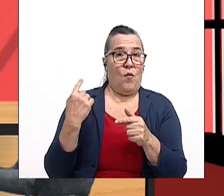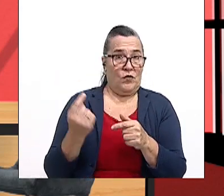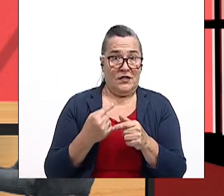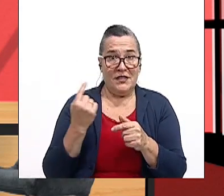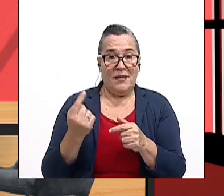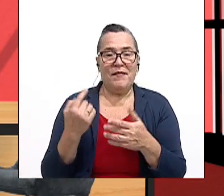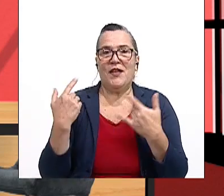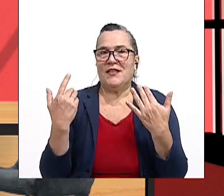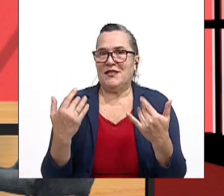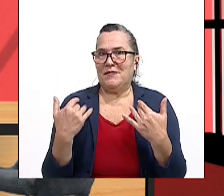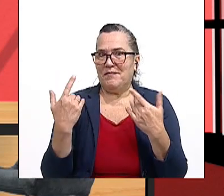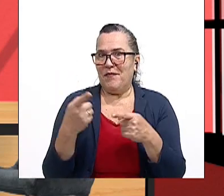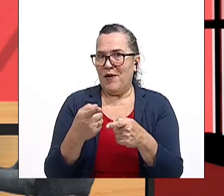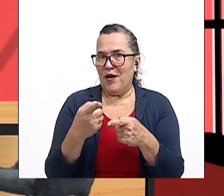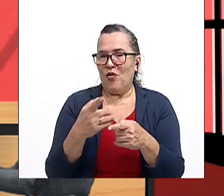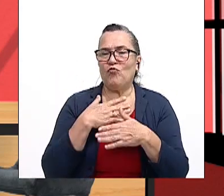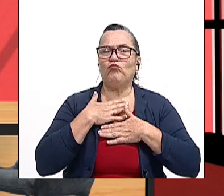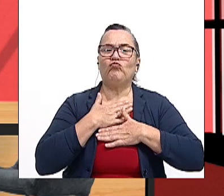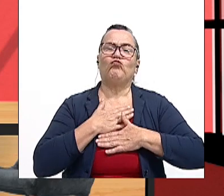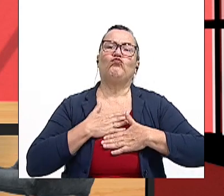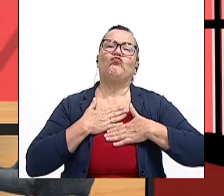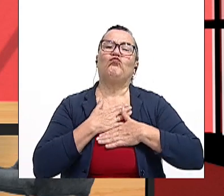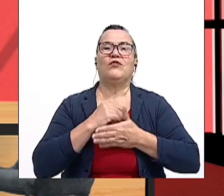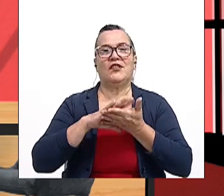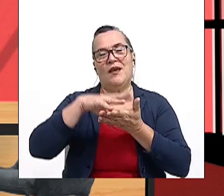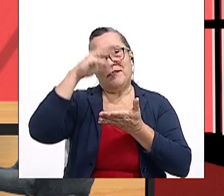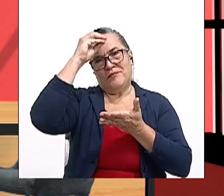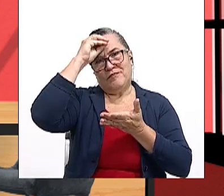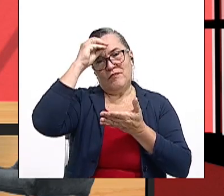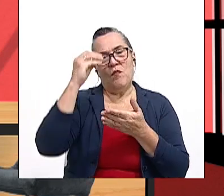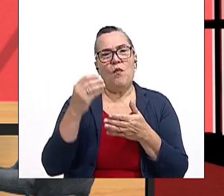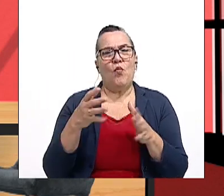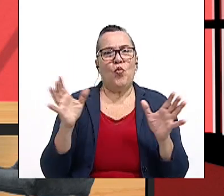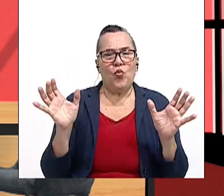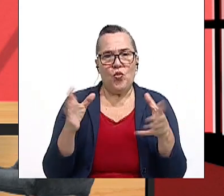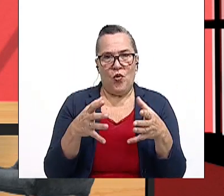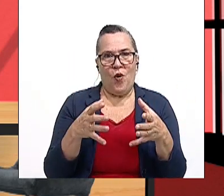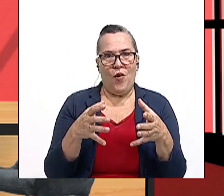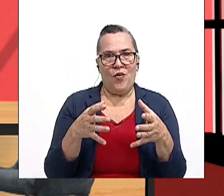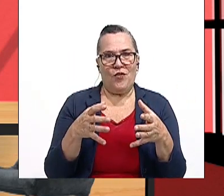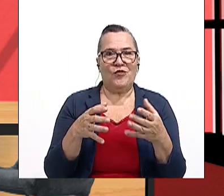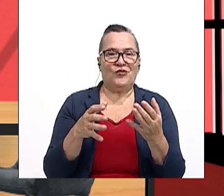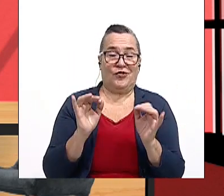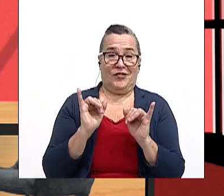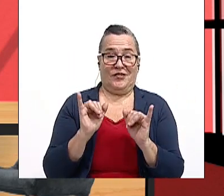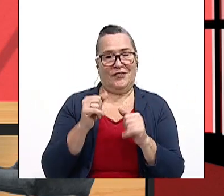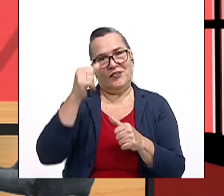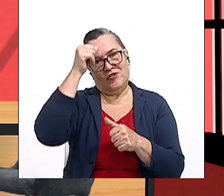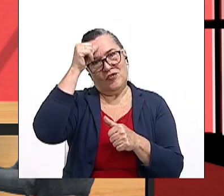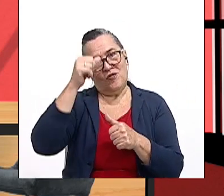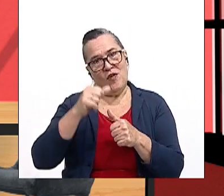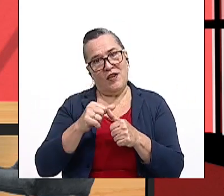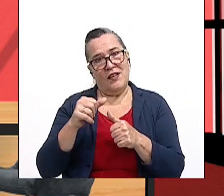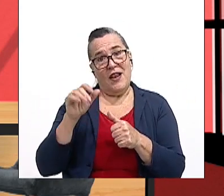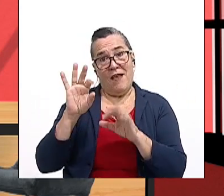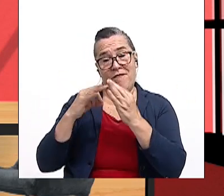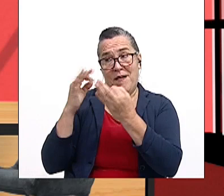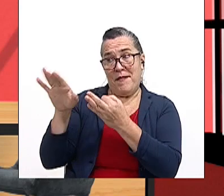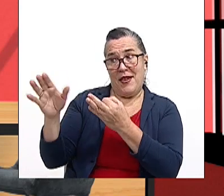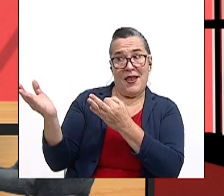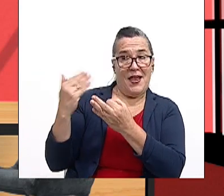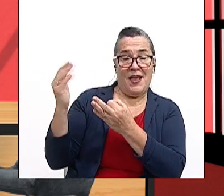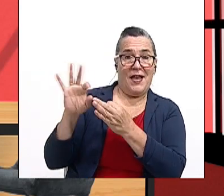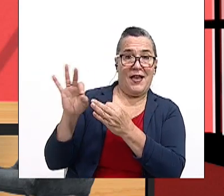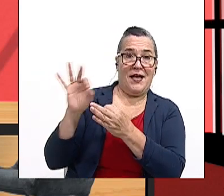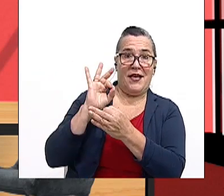I hope we enjoyed and learned a lot together. Remember to invite your family to participate